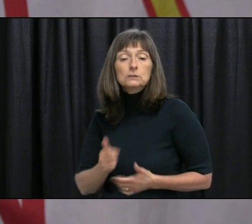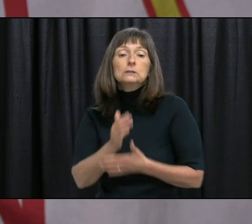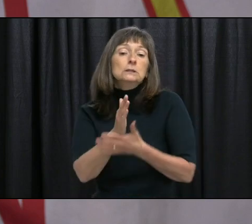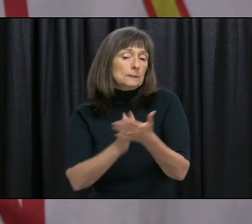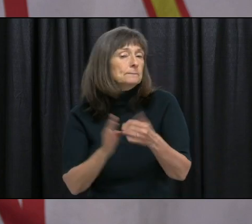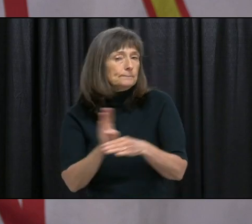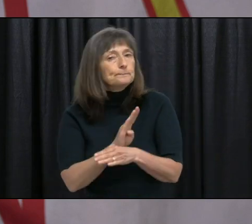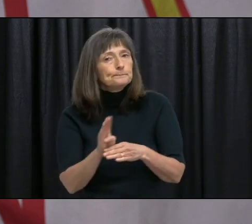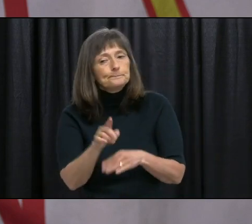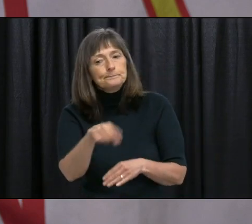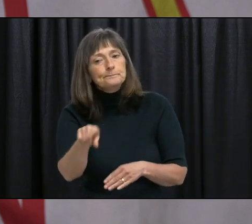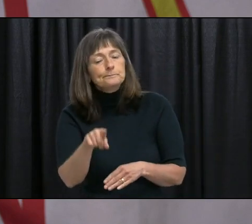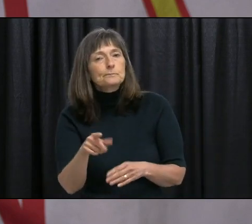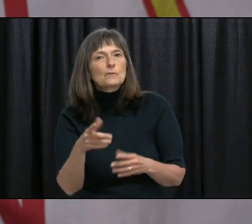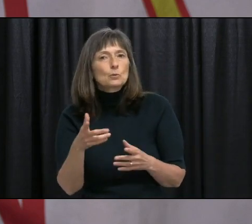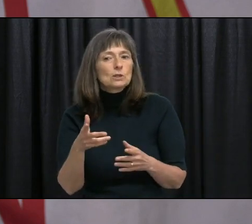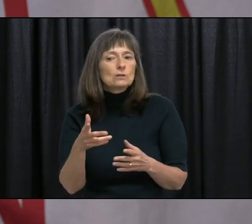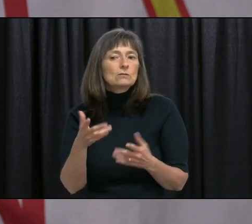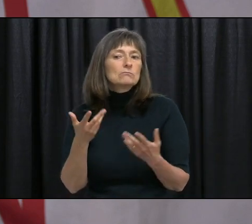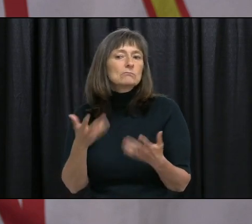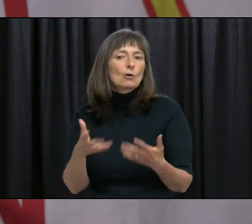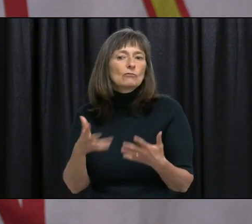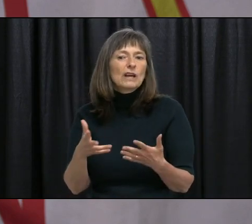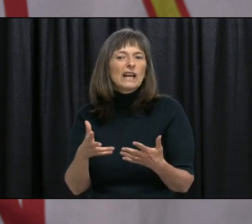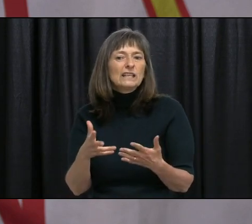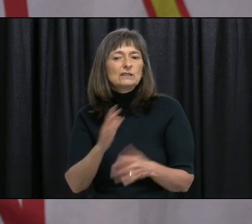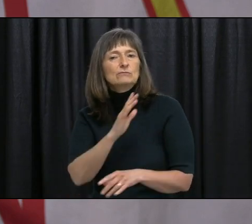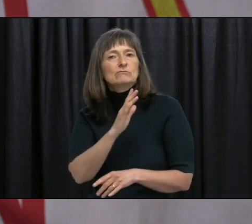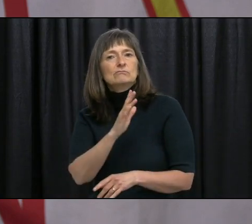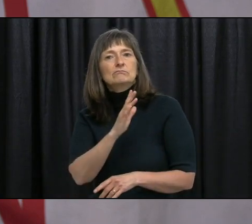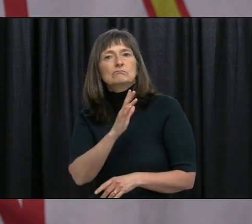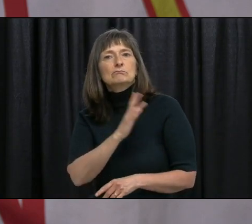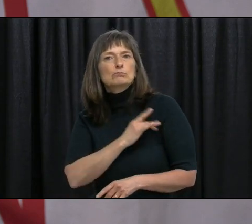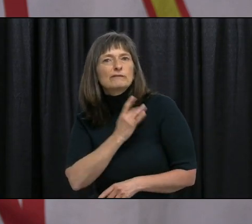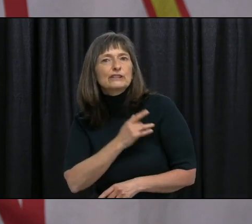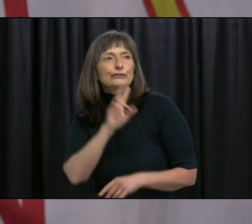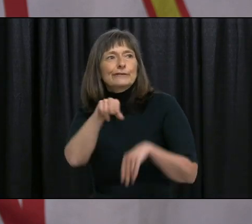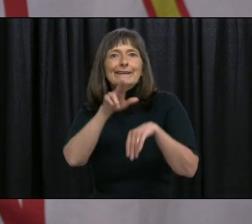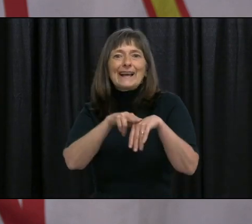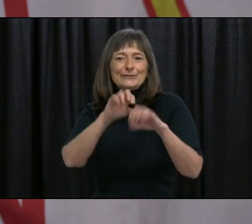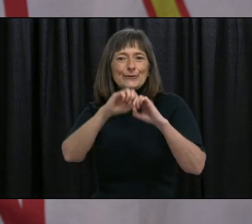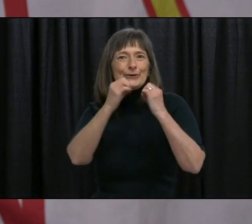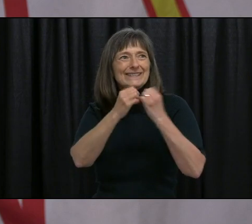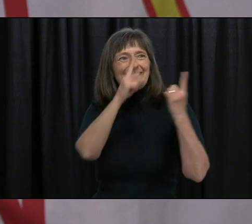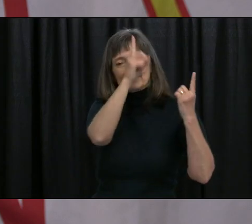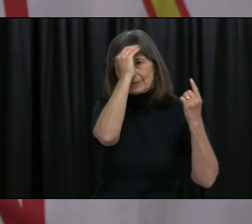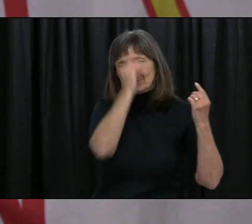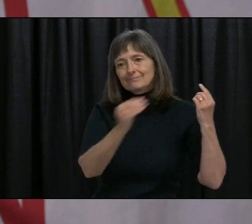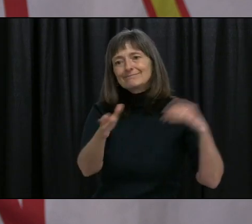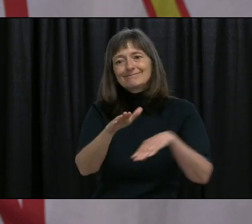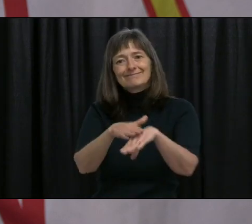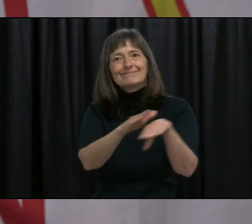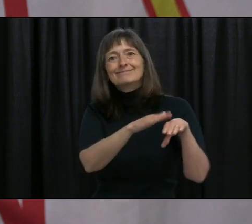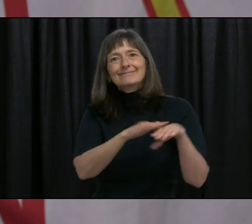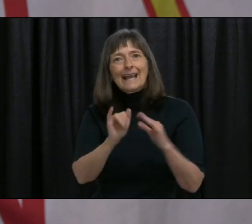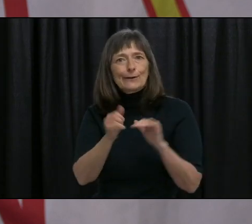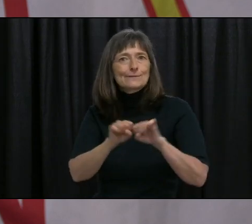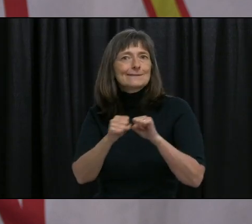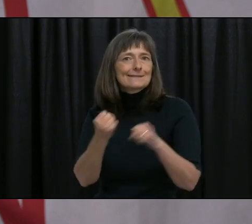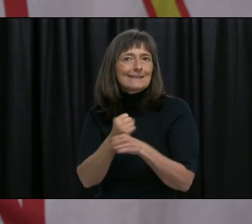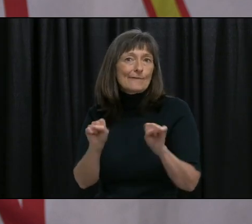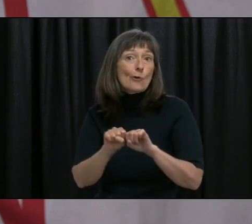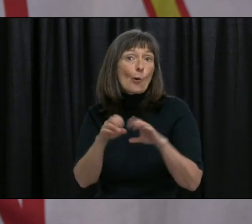have, guidance from provincial or national bodies that would offer them advice as to how to do things